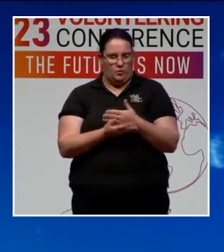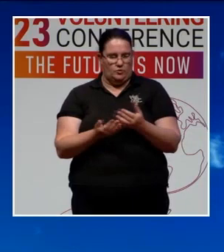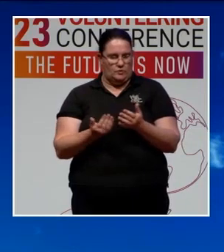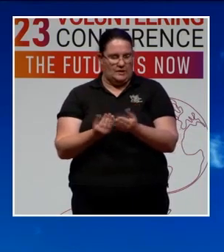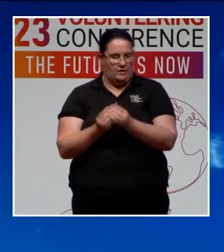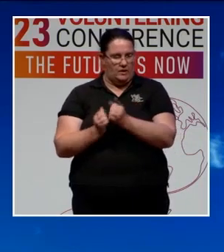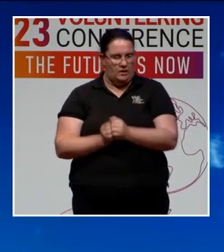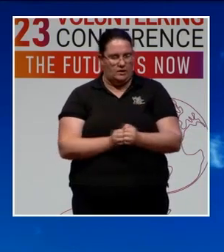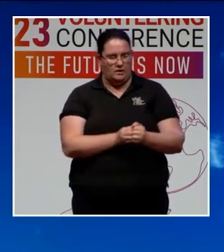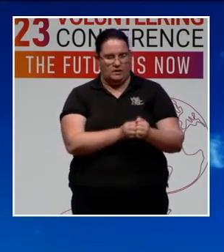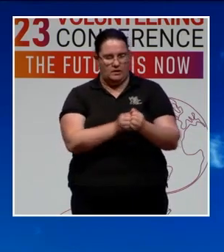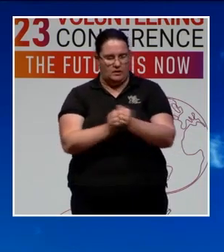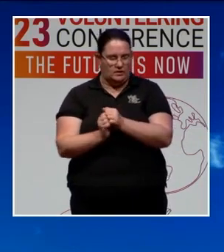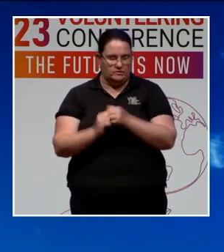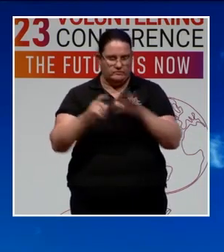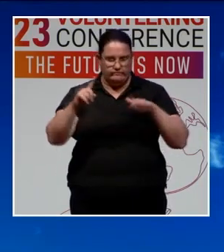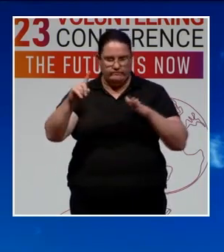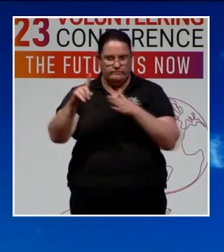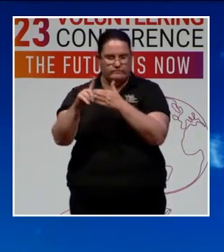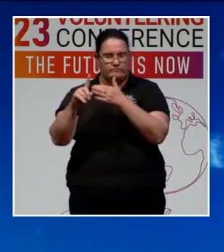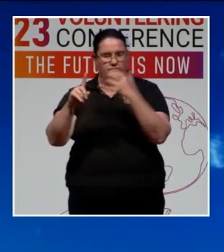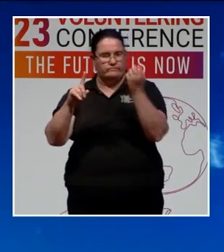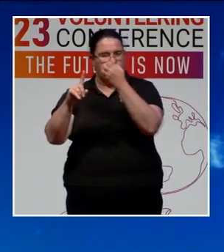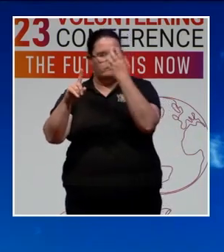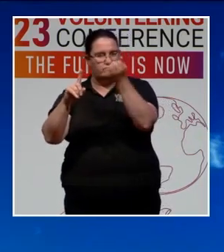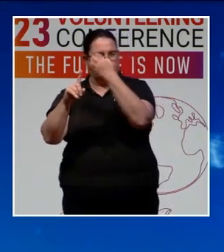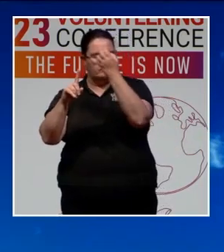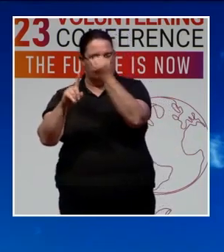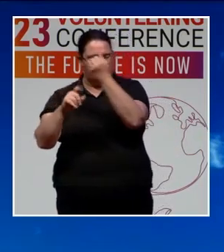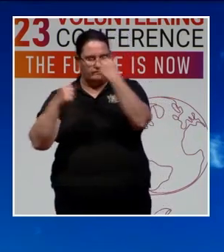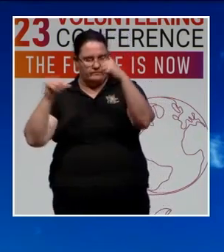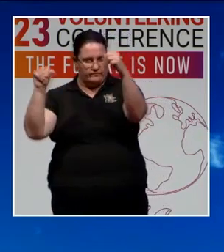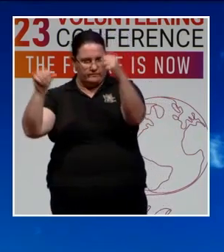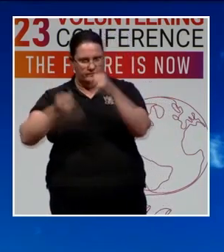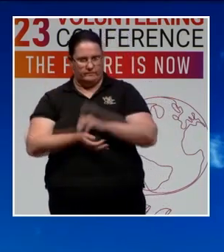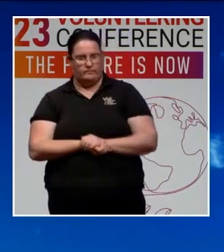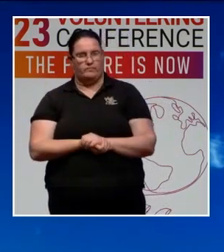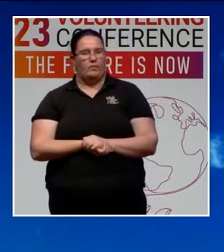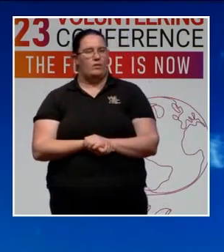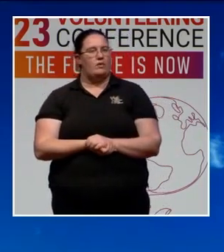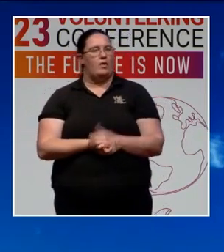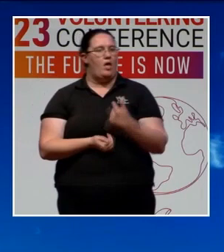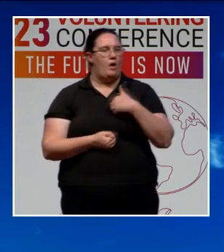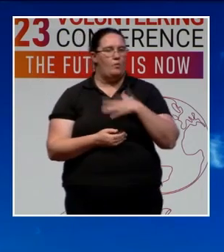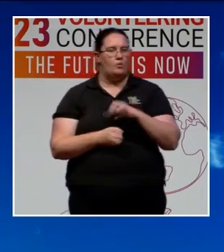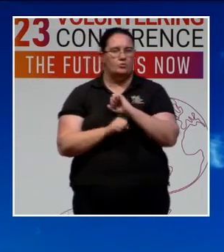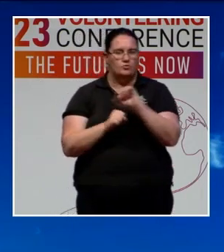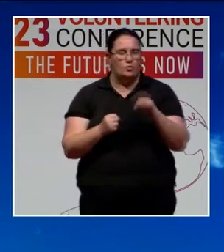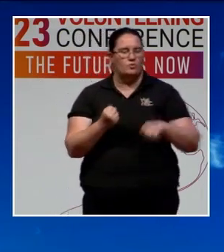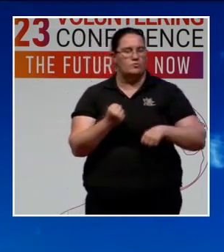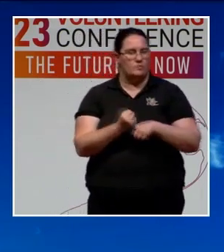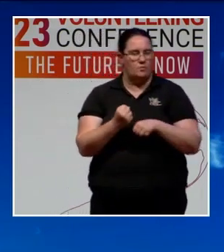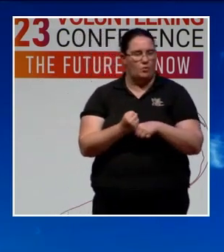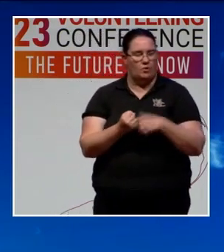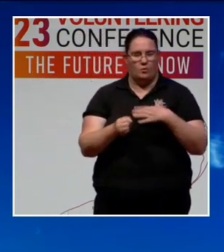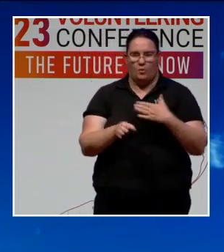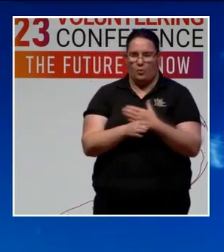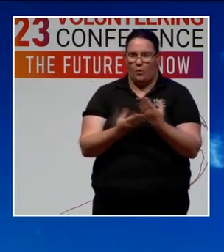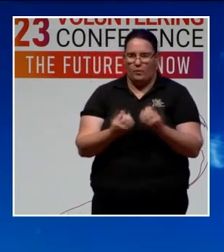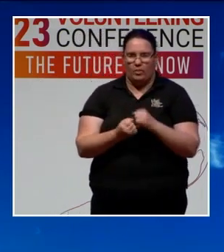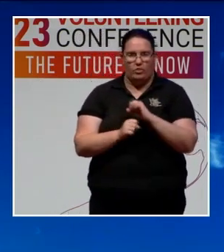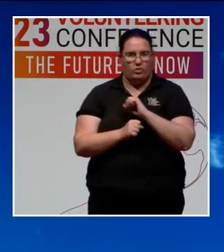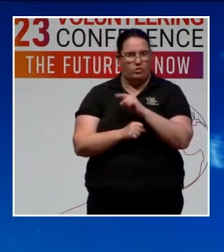outcomes we all want to achieve in this space. And I'd welcome your support and collaboration to continue to do